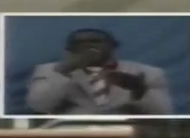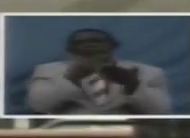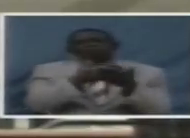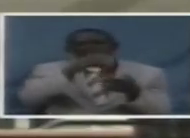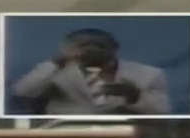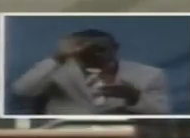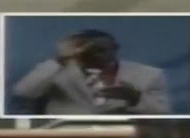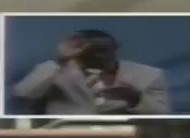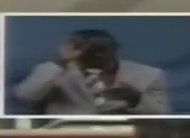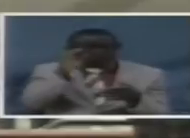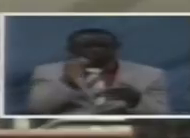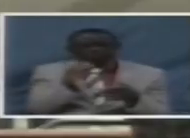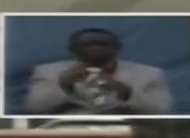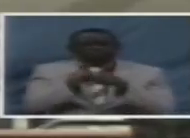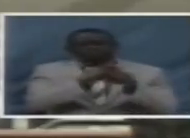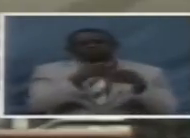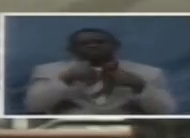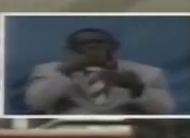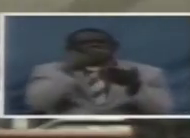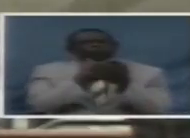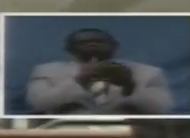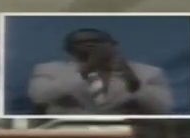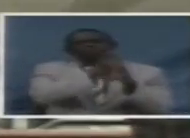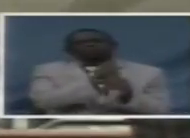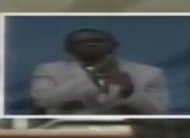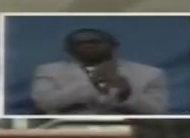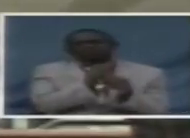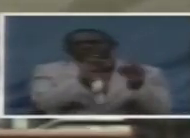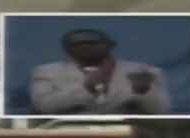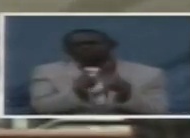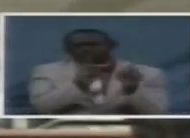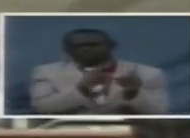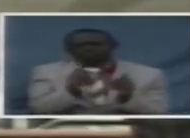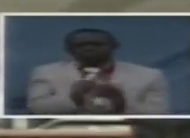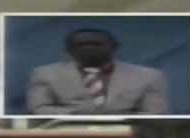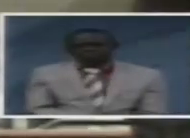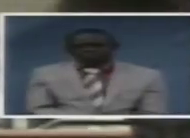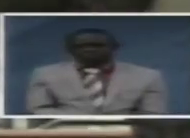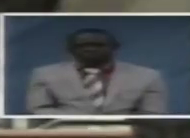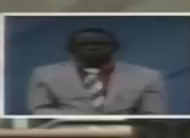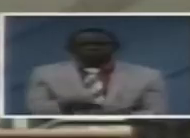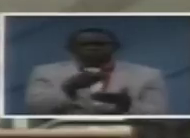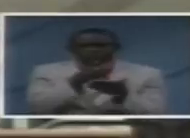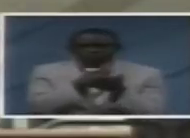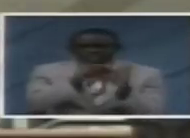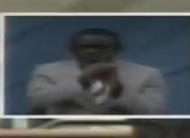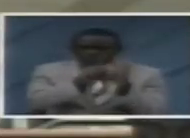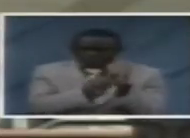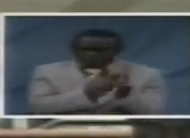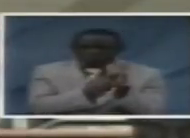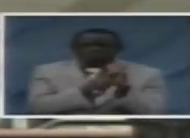position and satisfactory earning performance. Mr. Speaker, despite the easing of monetary